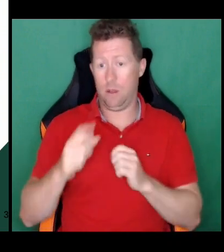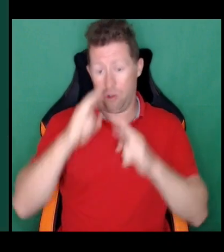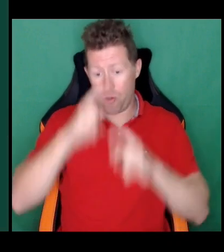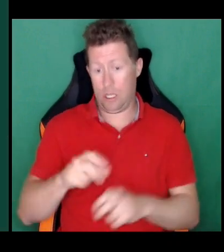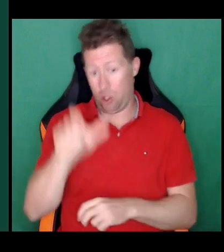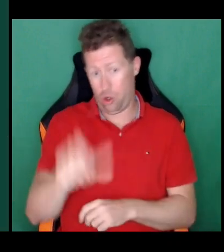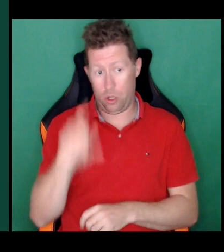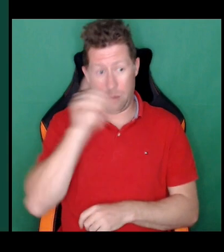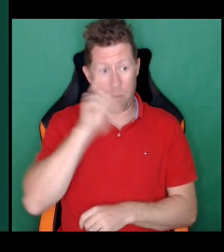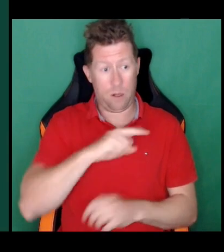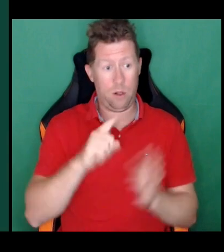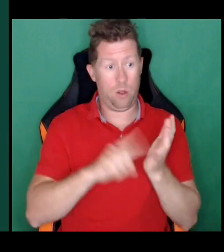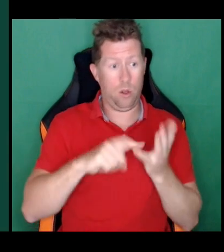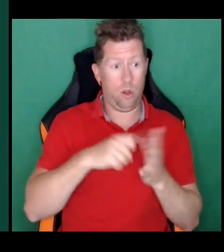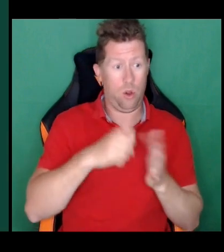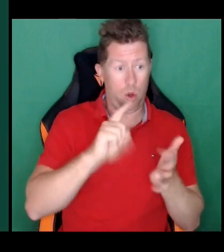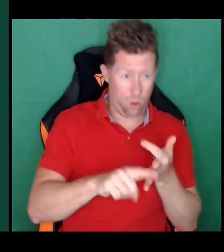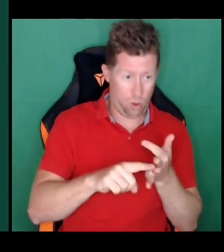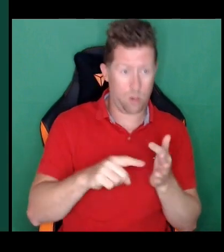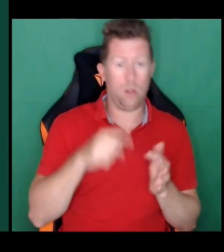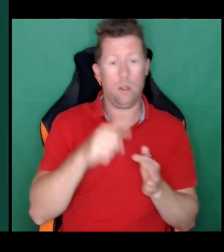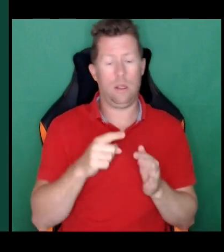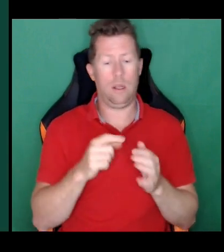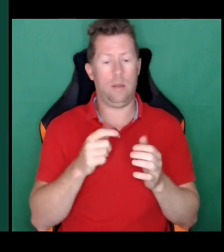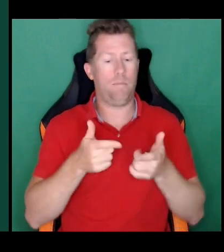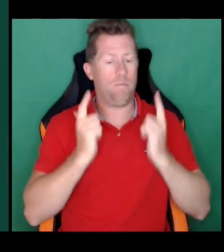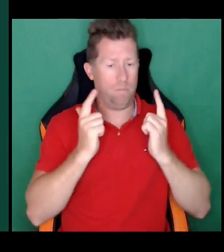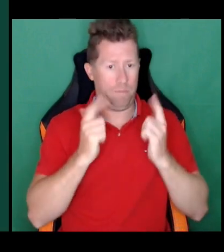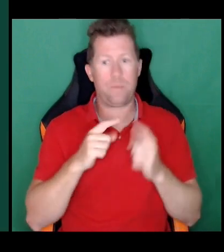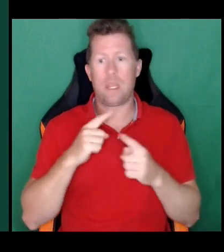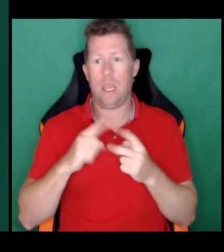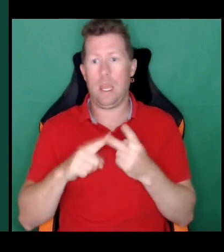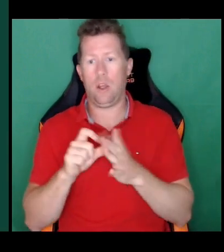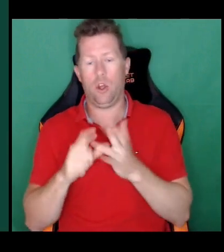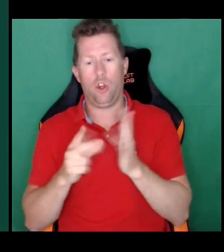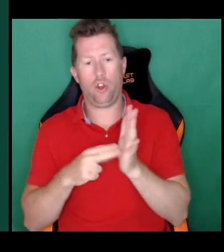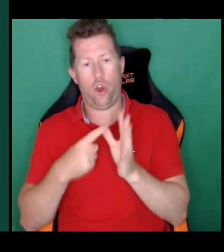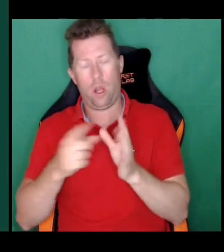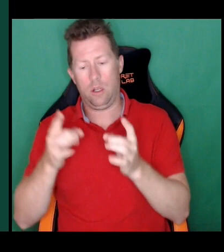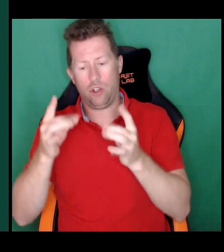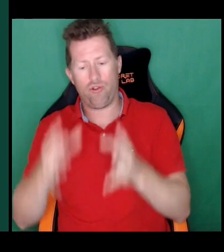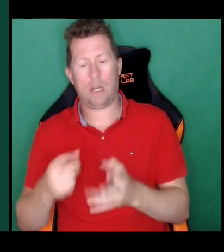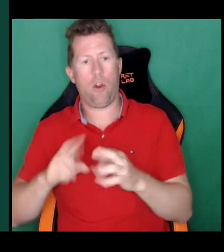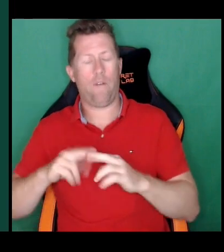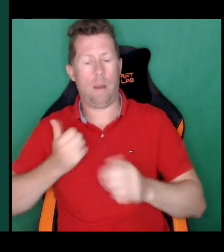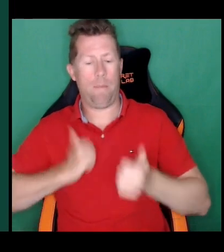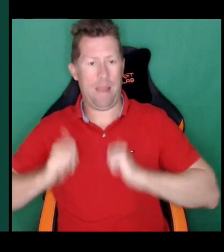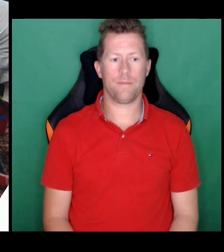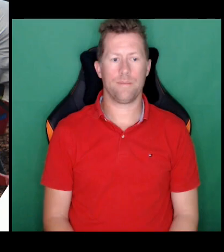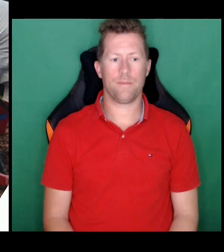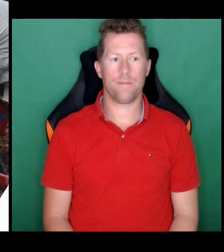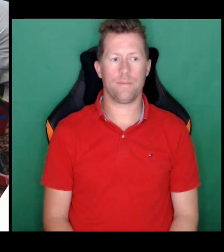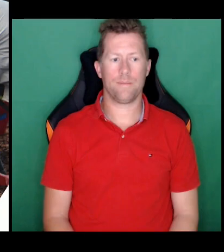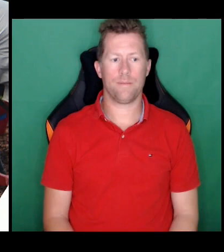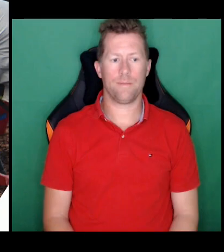to welcome Luke van der Beeke, Founding Managing Director, and Donna van Bueren, the Director of Behavioural Insights.